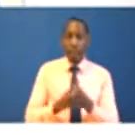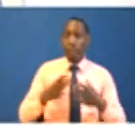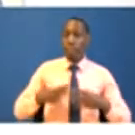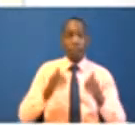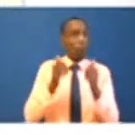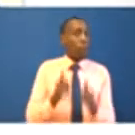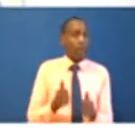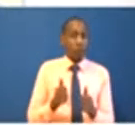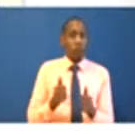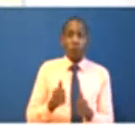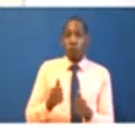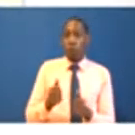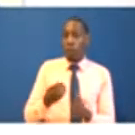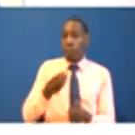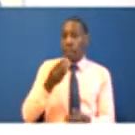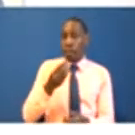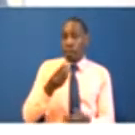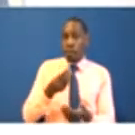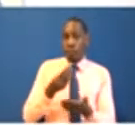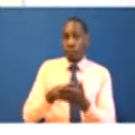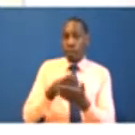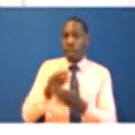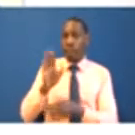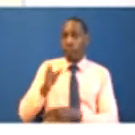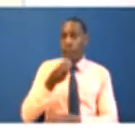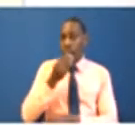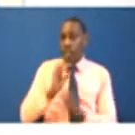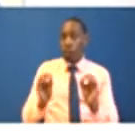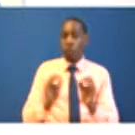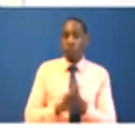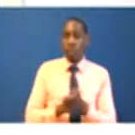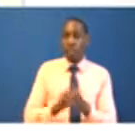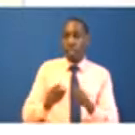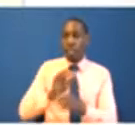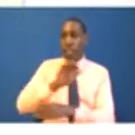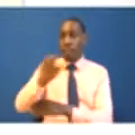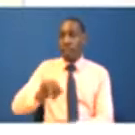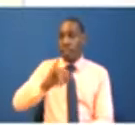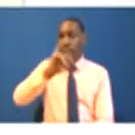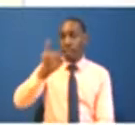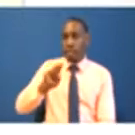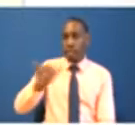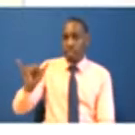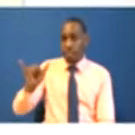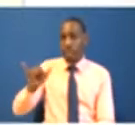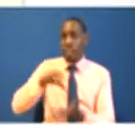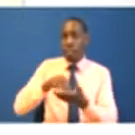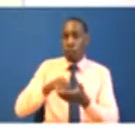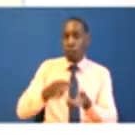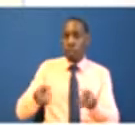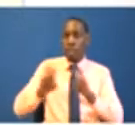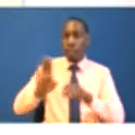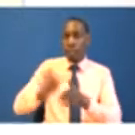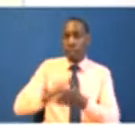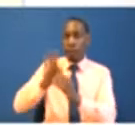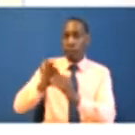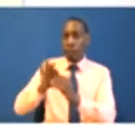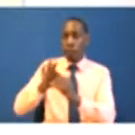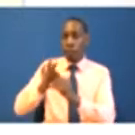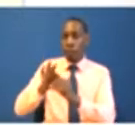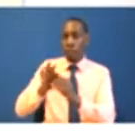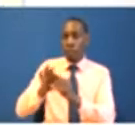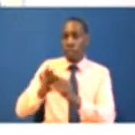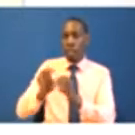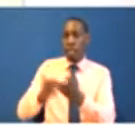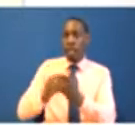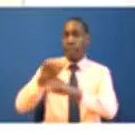not tested your money go and ask him about what happened to him how many votes he got and he's a billionaire